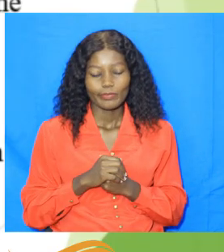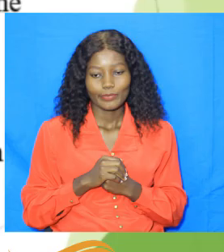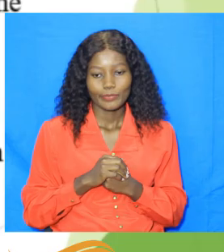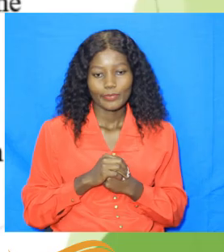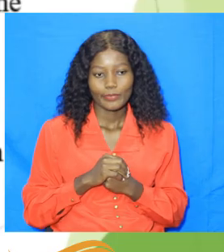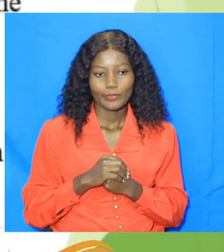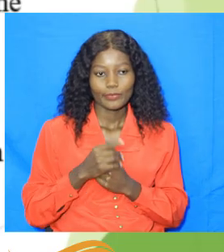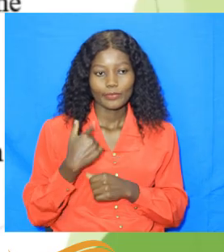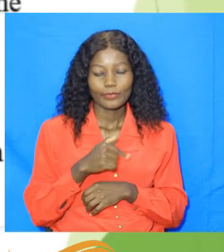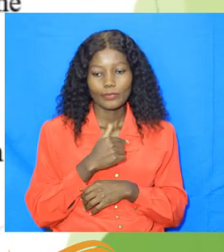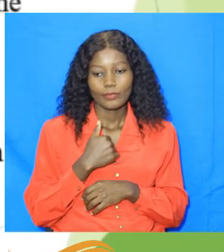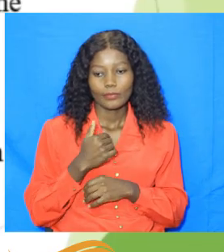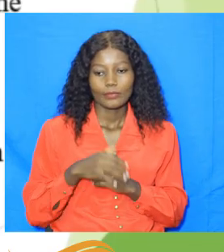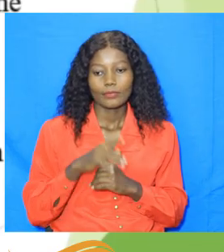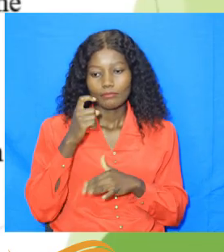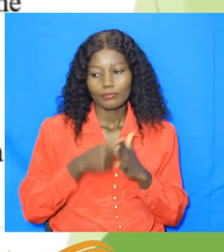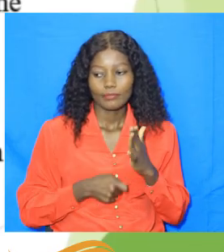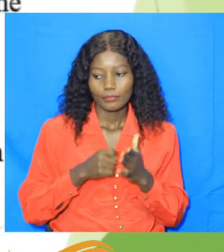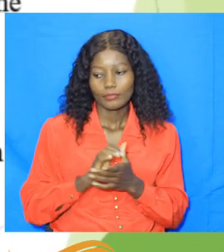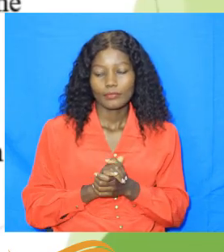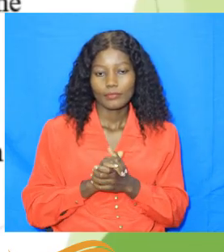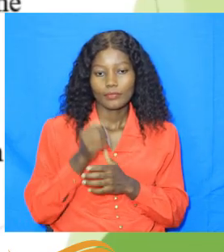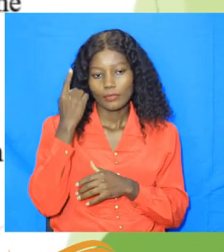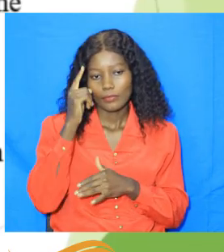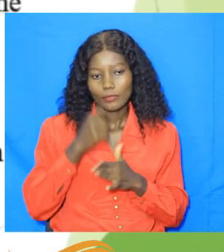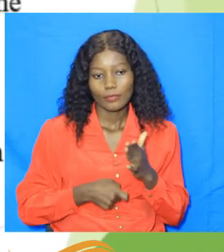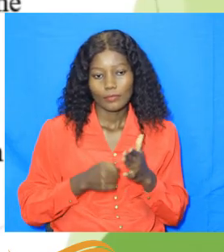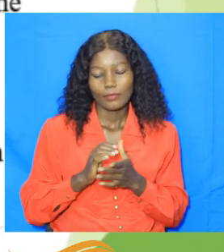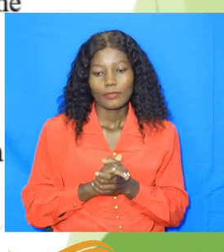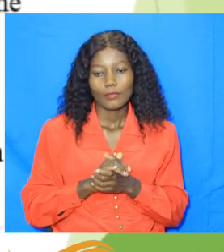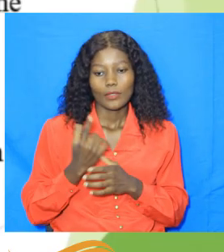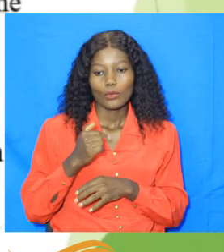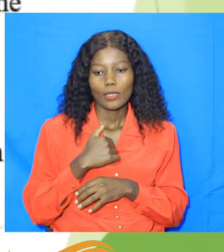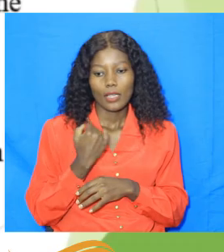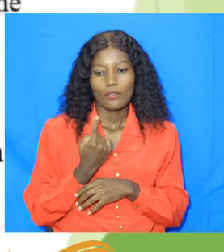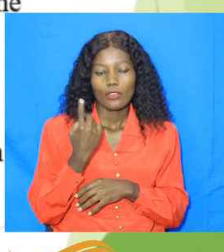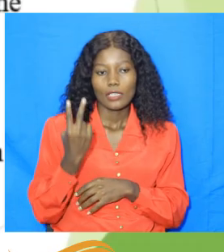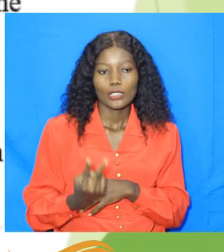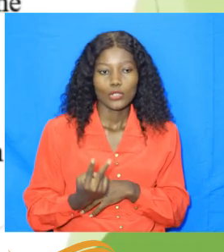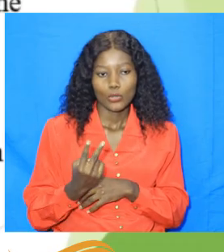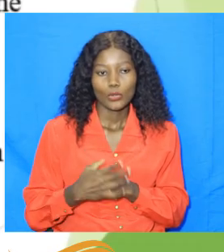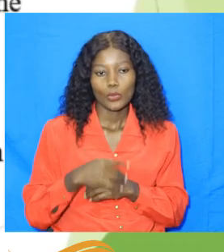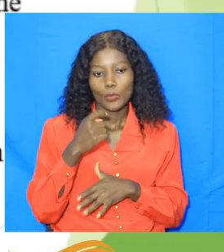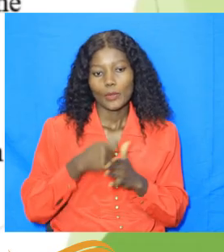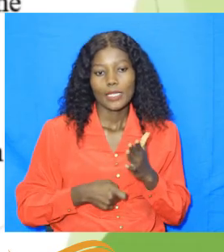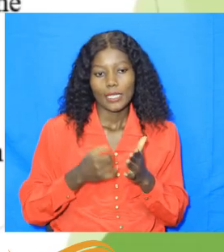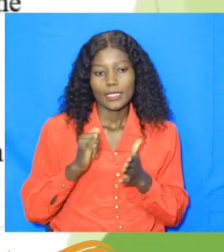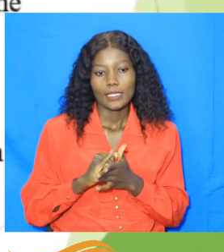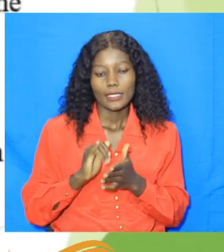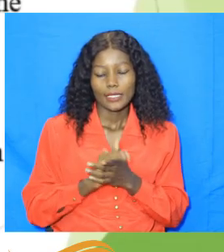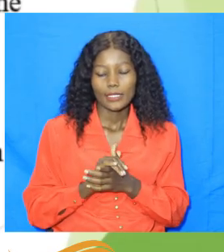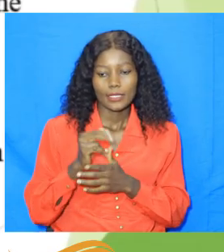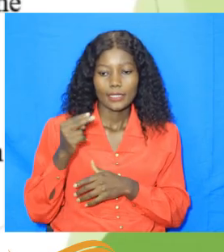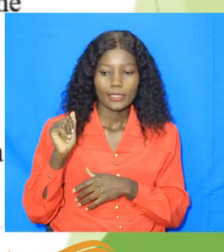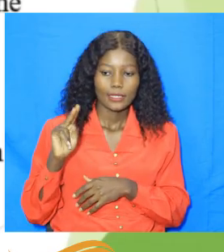is we have the penalties. For penalties, we have only 2 penalties. That is